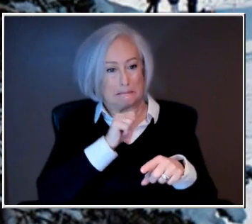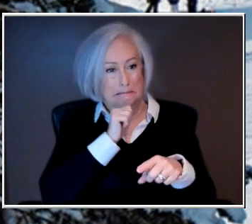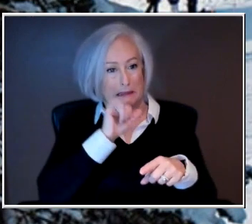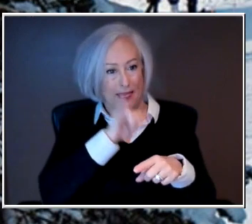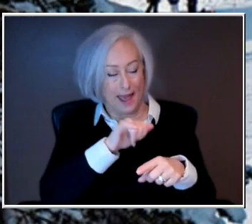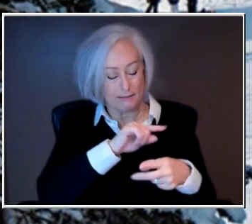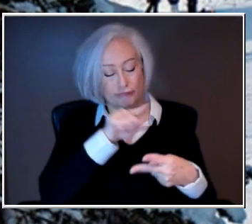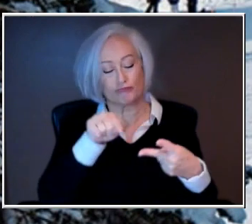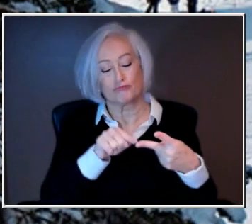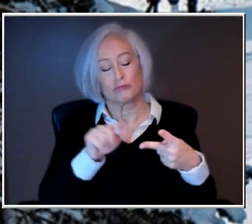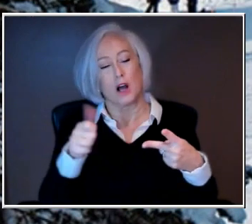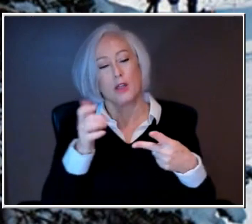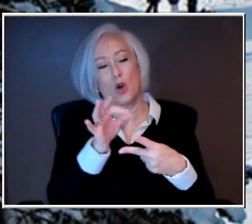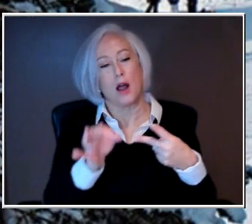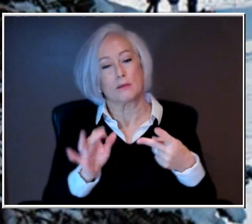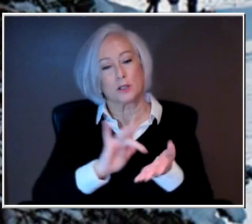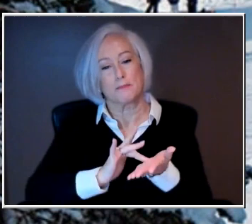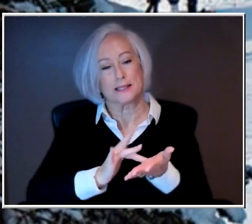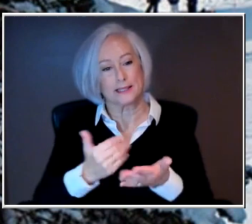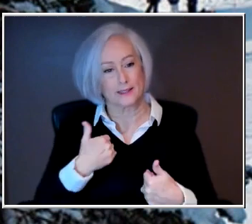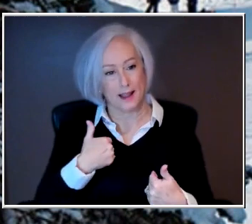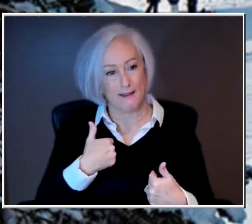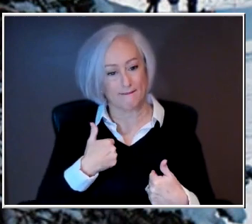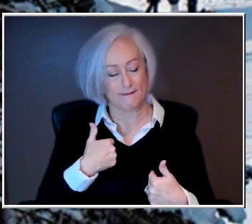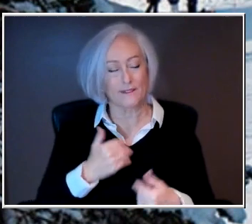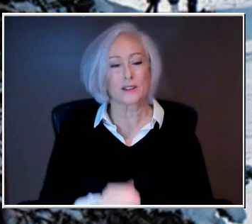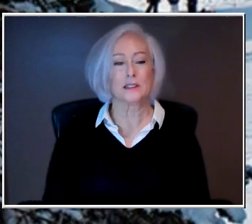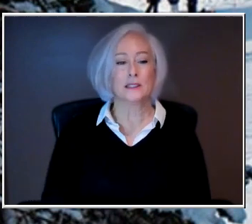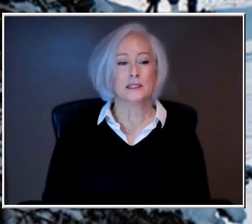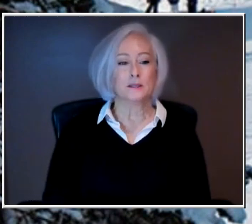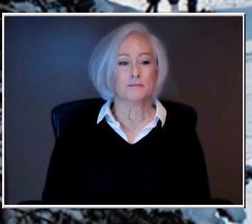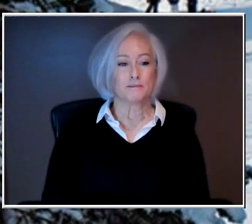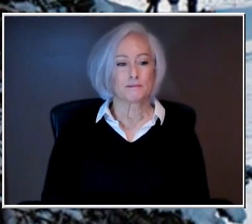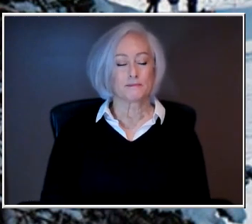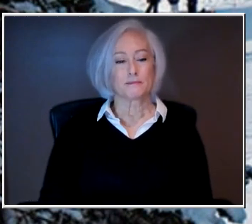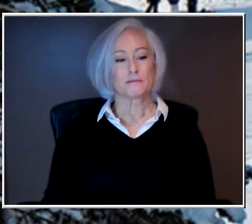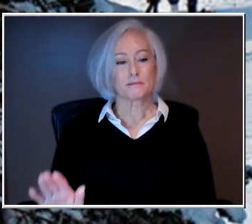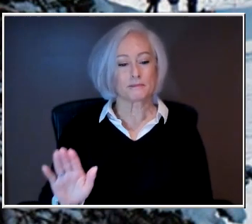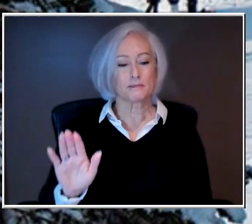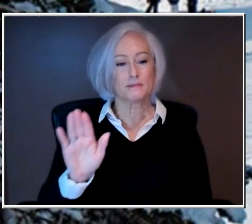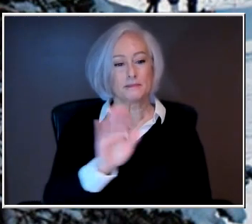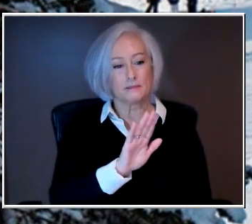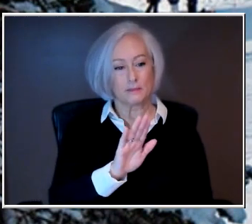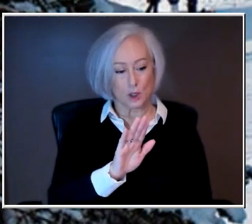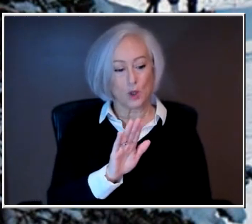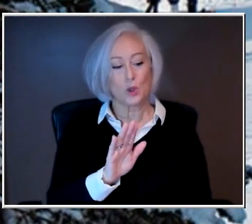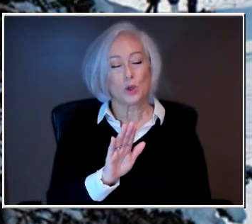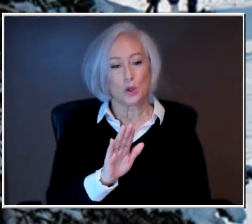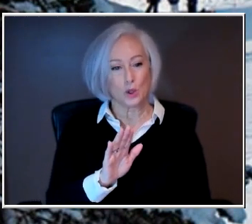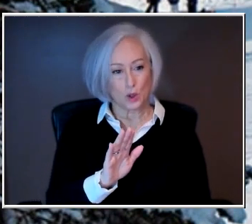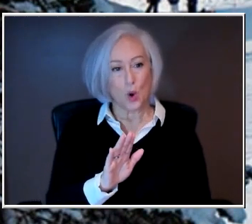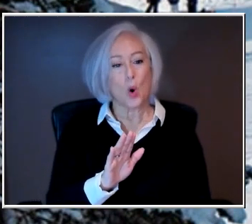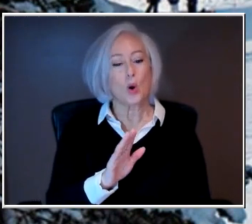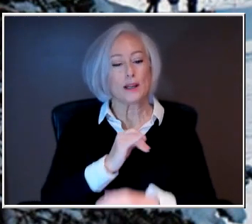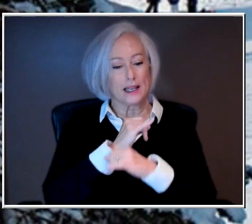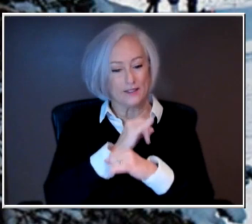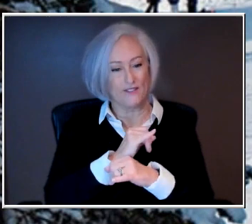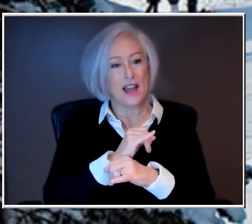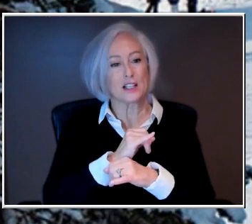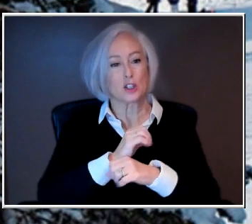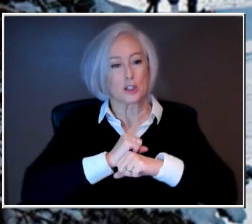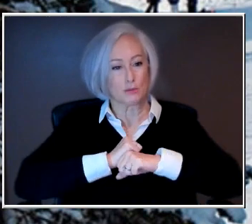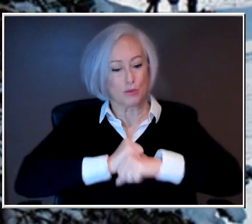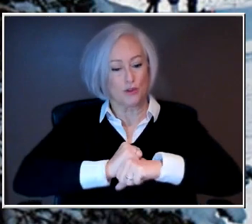being vigilant in your public health and infection prevention pillars